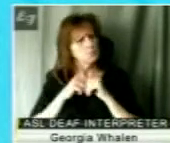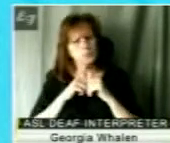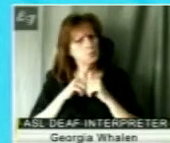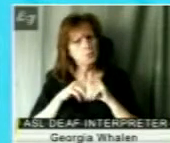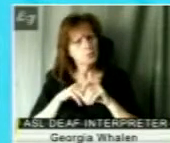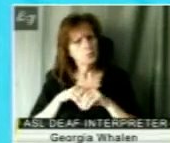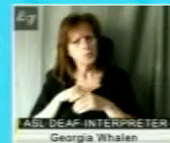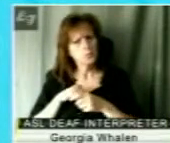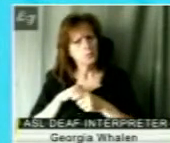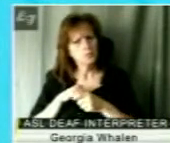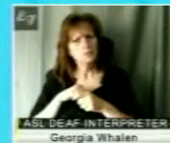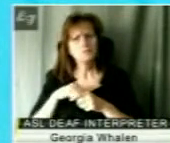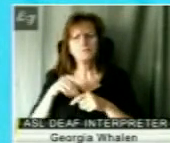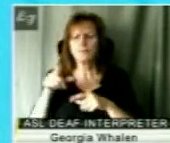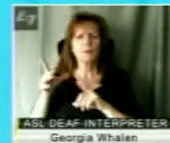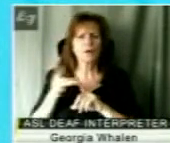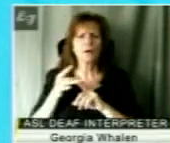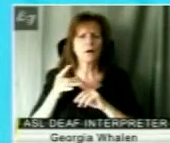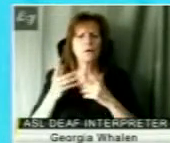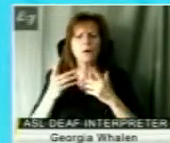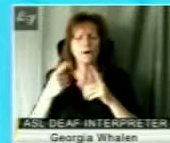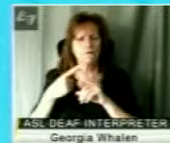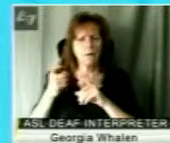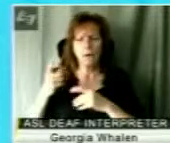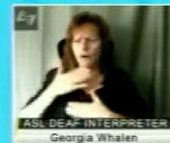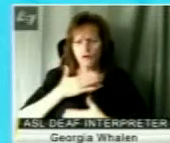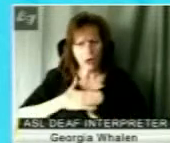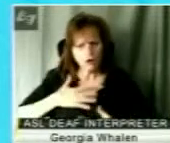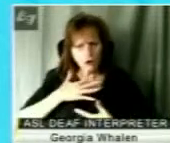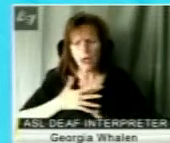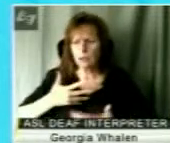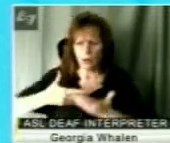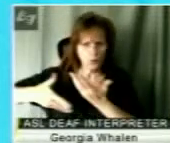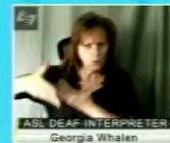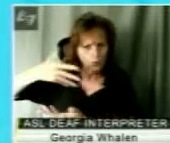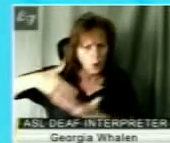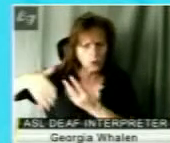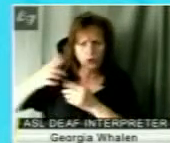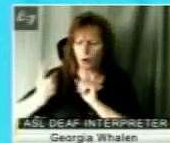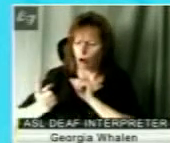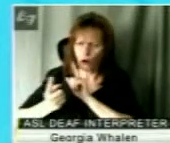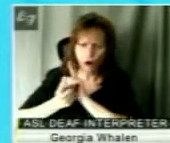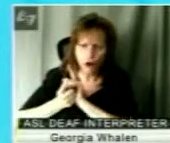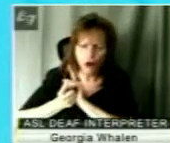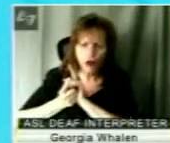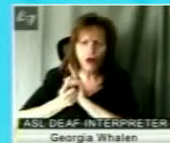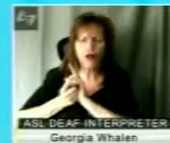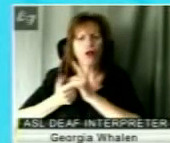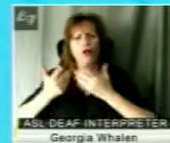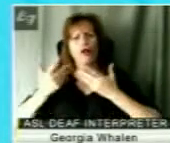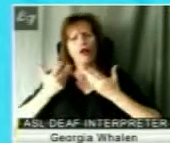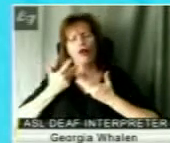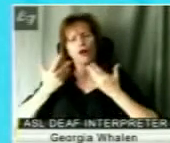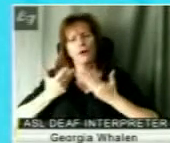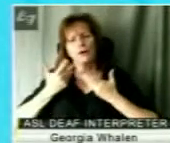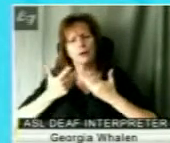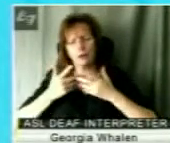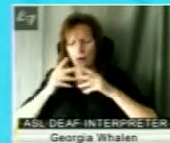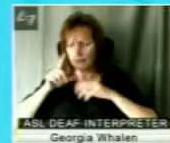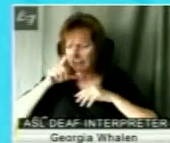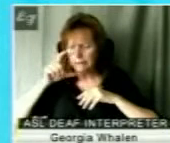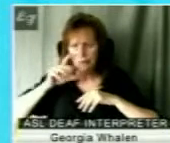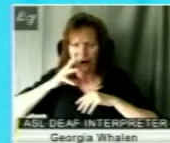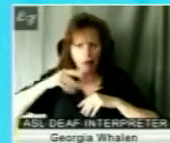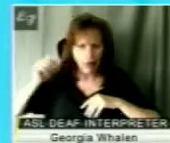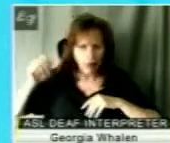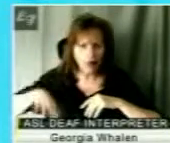and social and recreational sort of activities and not maintaining physical distancing and practicing good hygiene. We will still look, of course,